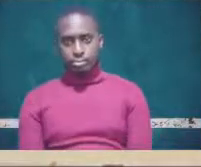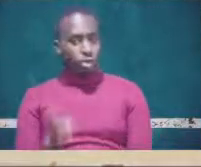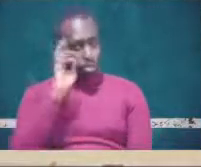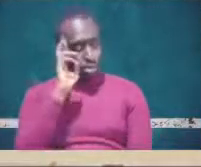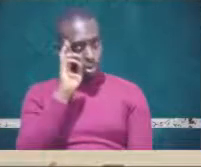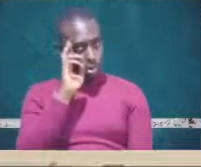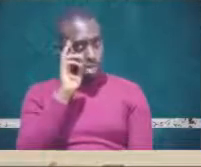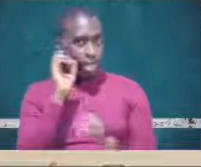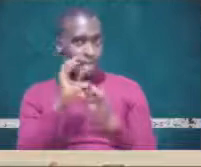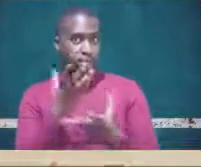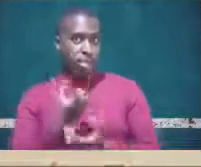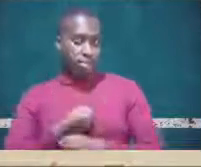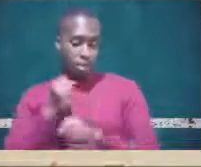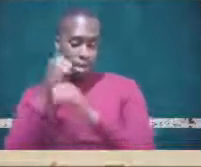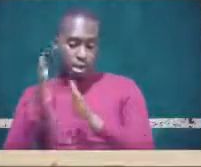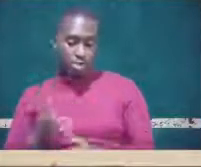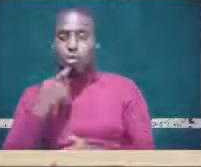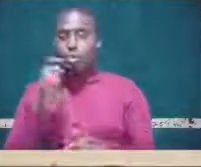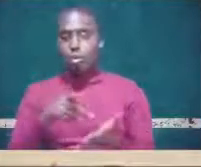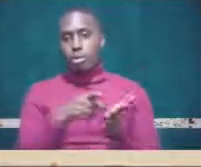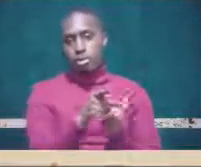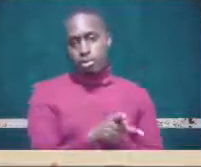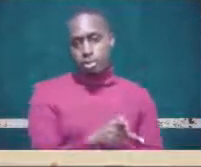remember, if we have many workers, they must be paid.